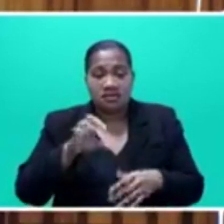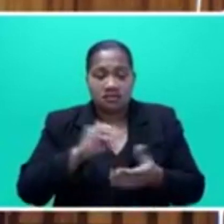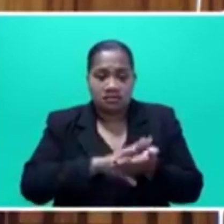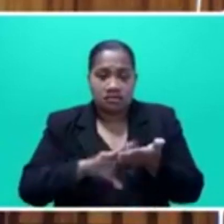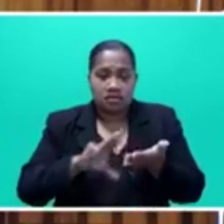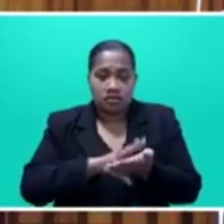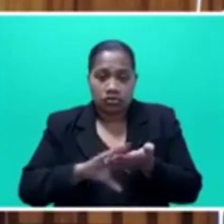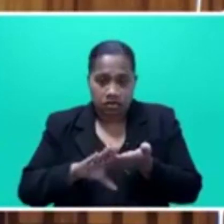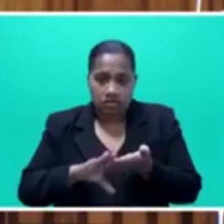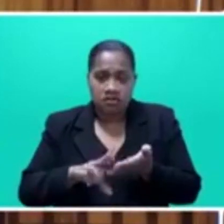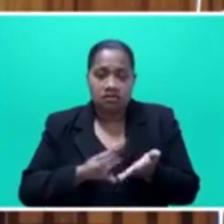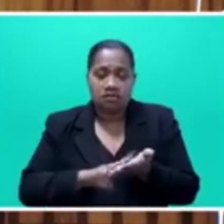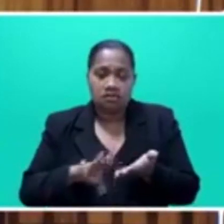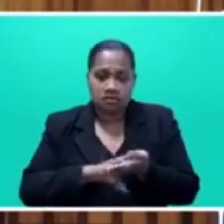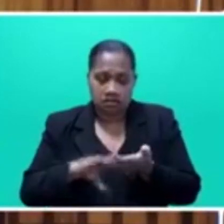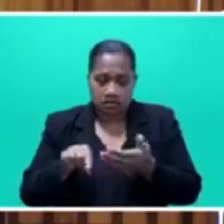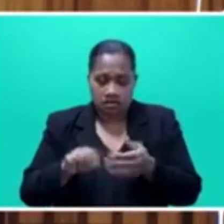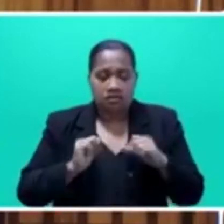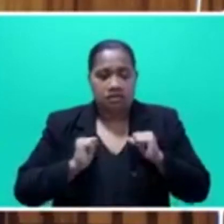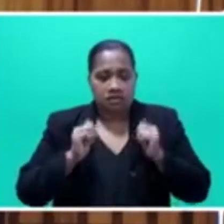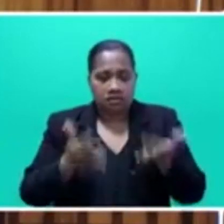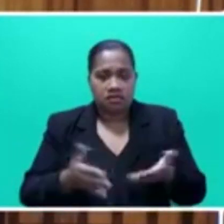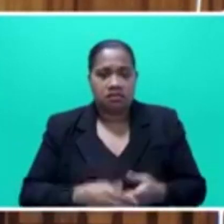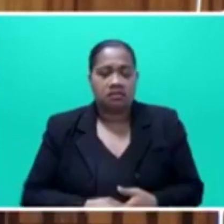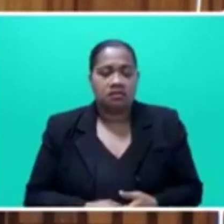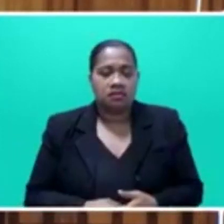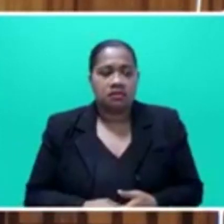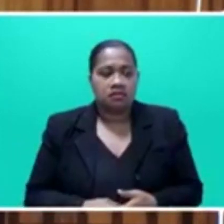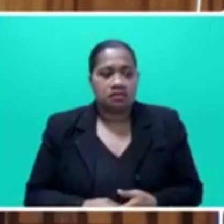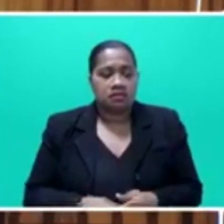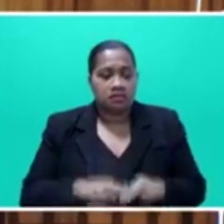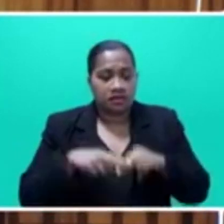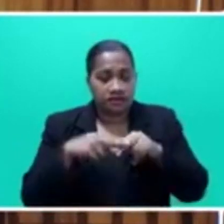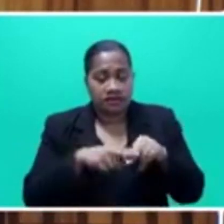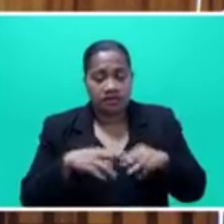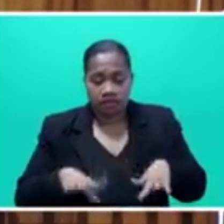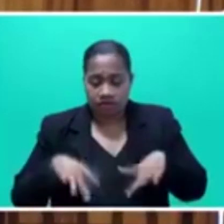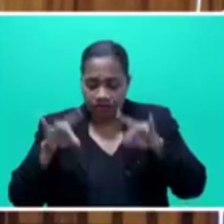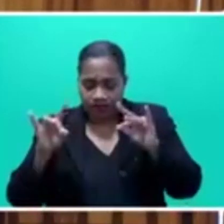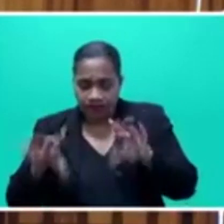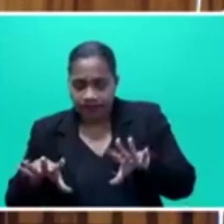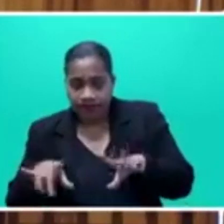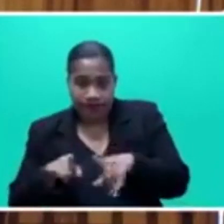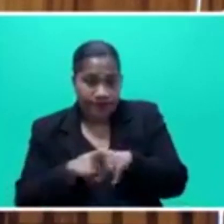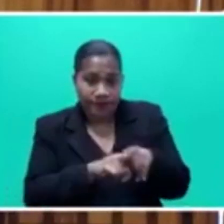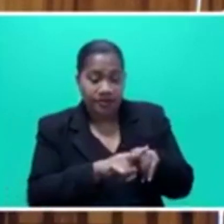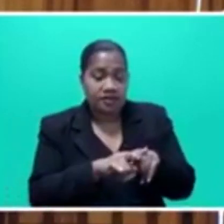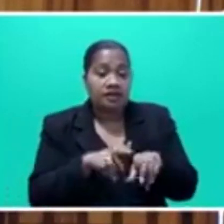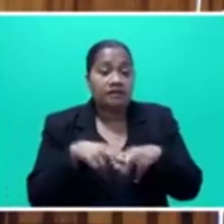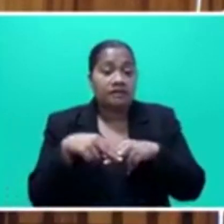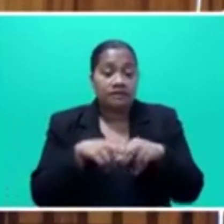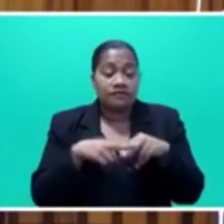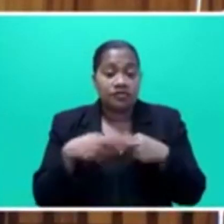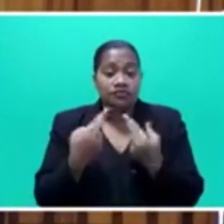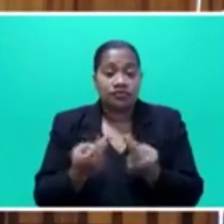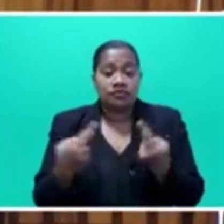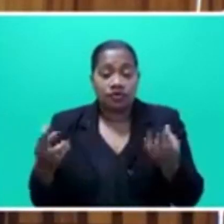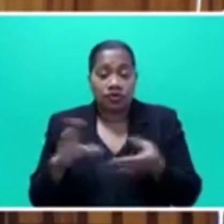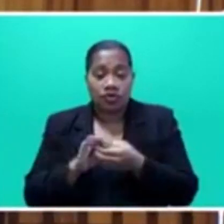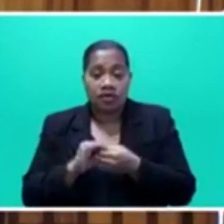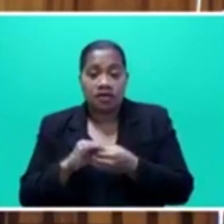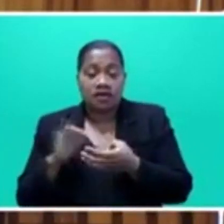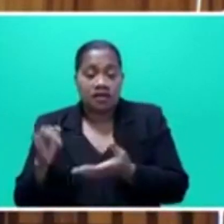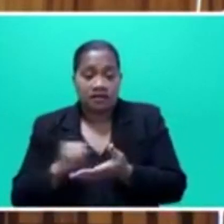to develop a carbon offset scheme between Fiji and Australia. Basically what this means, Mr. Speaker, is that Fijian resource owners and investors in renewable